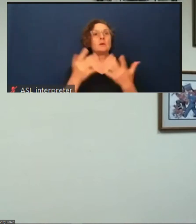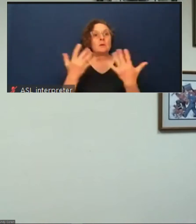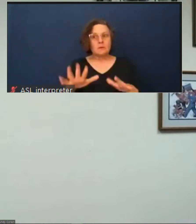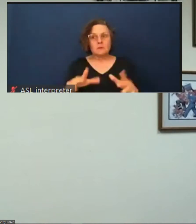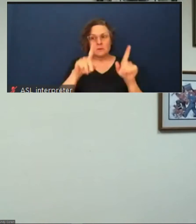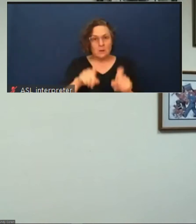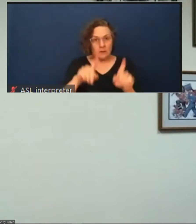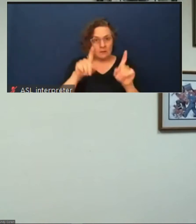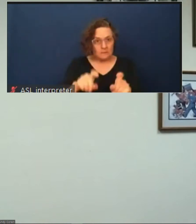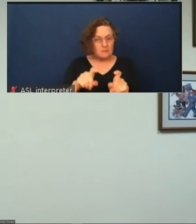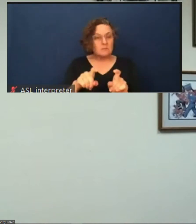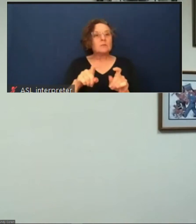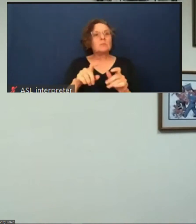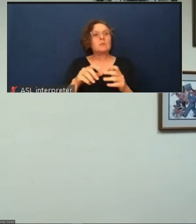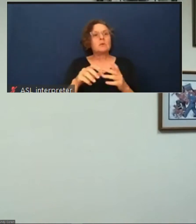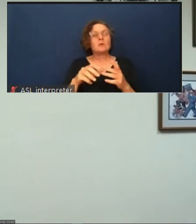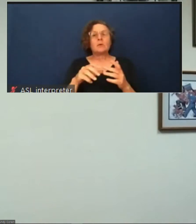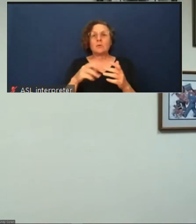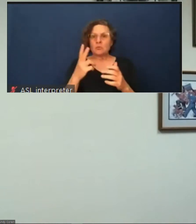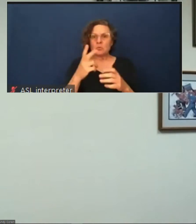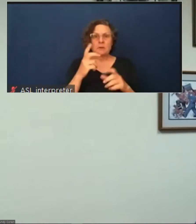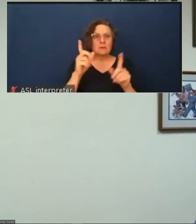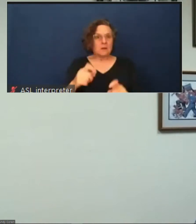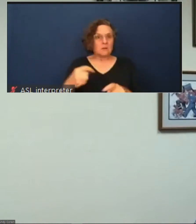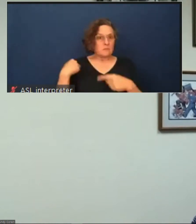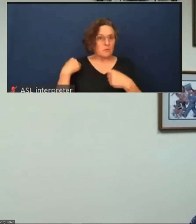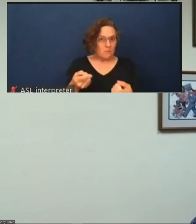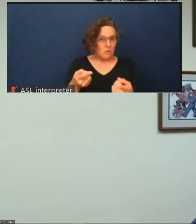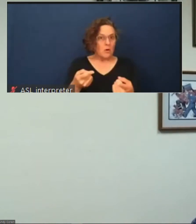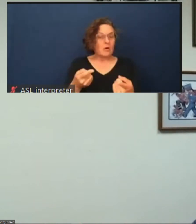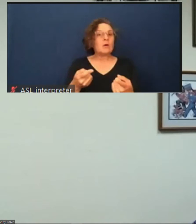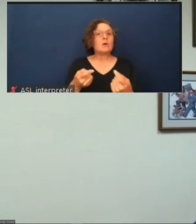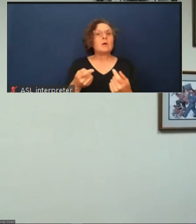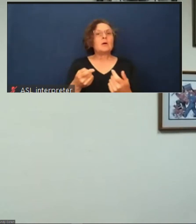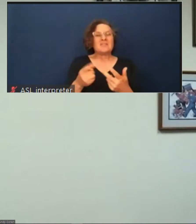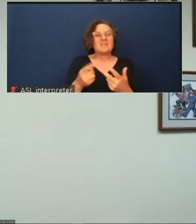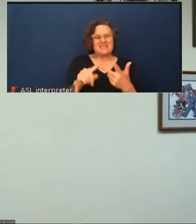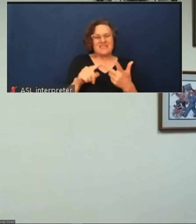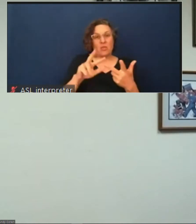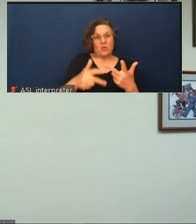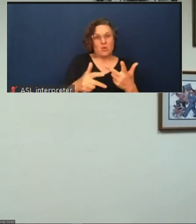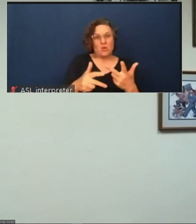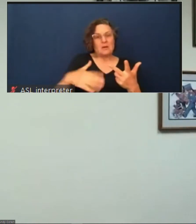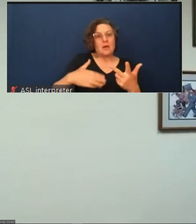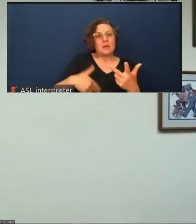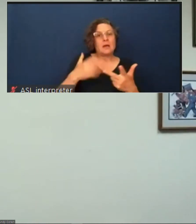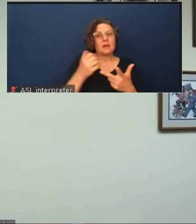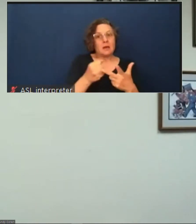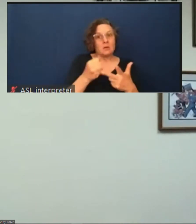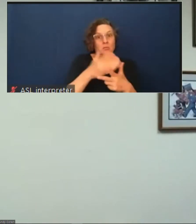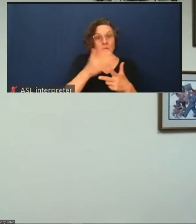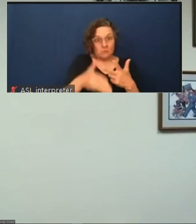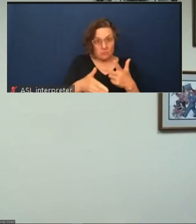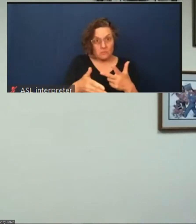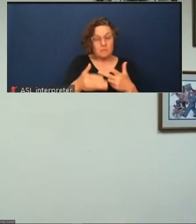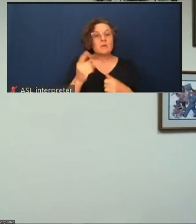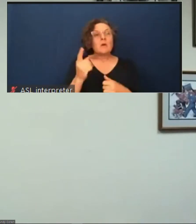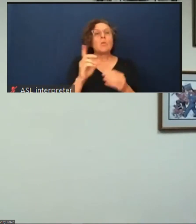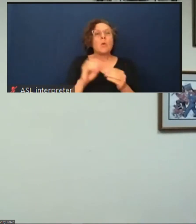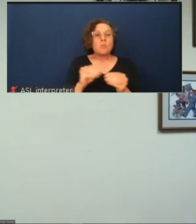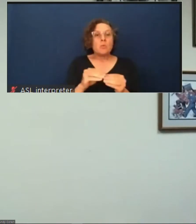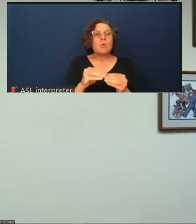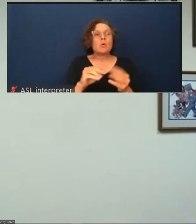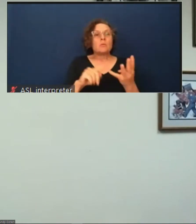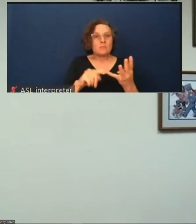gone through 3 of them. We're still waiting for the results of the last set of tests, and then we'll have 1 more to do before we